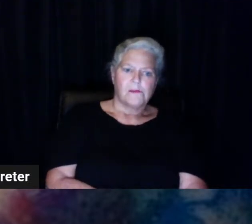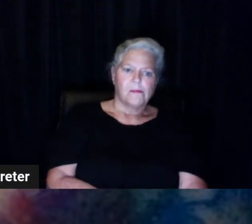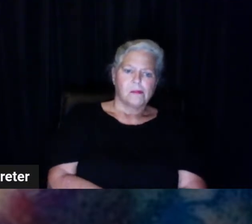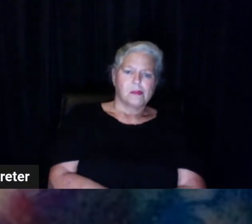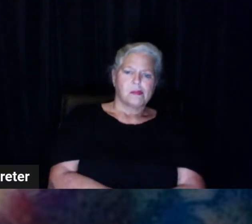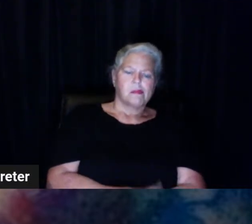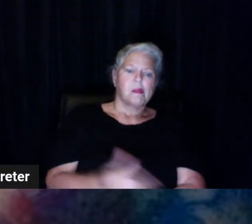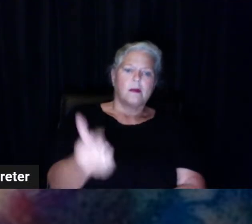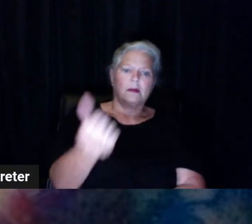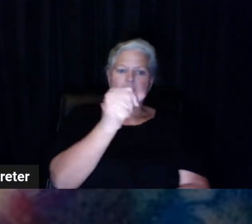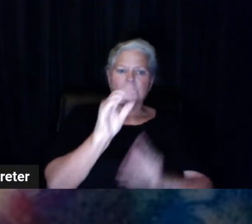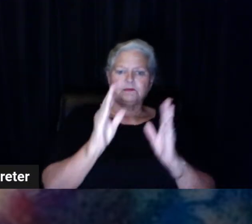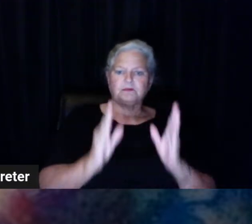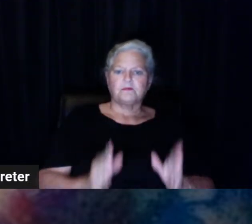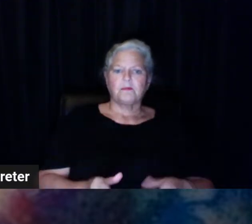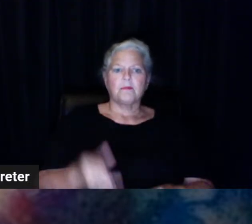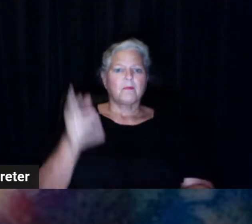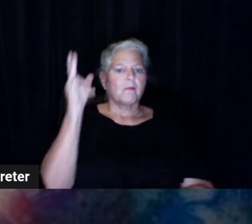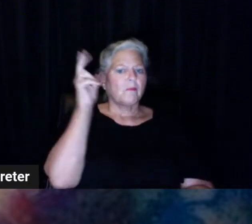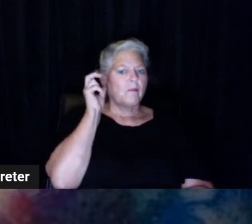anybody hear how the